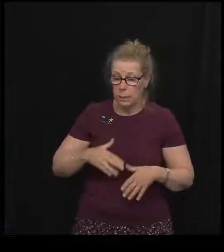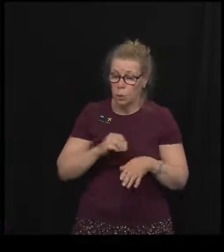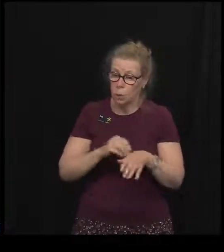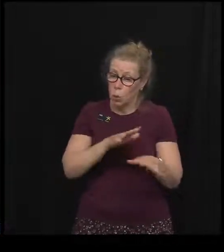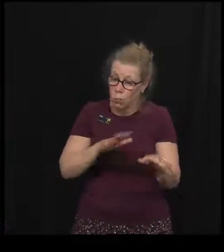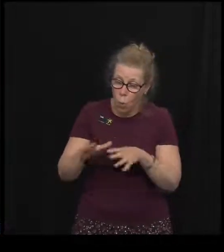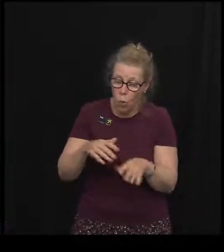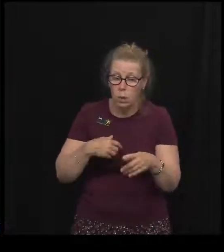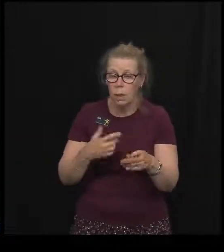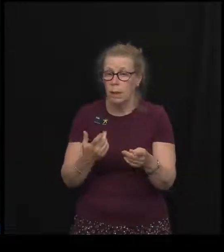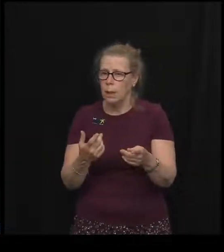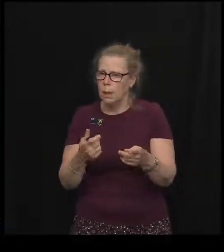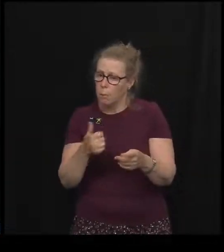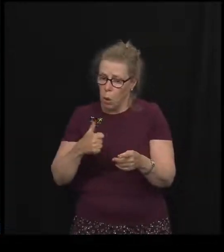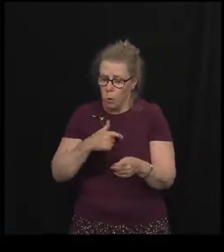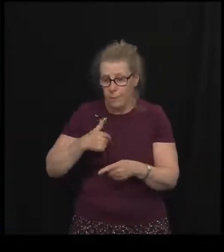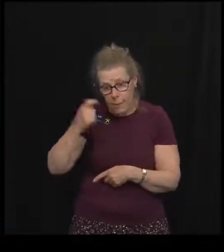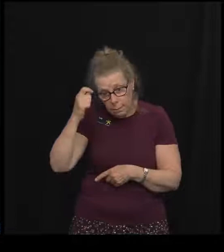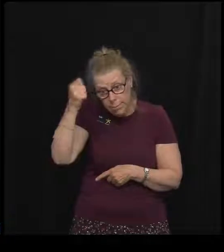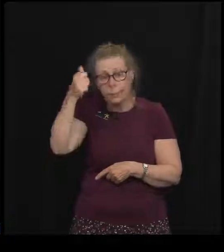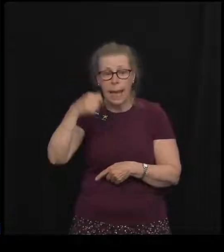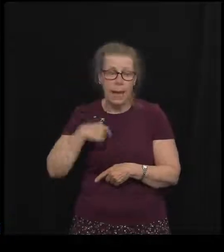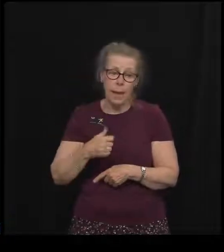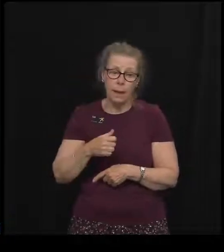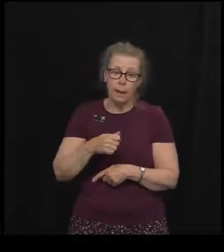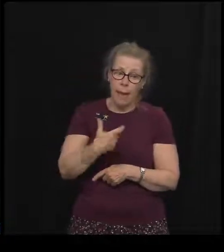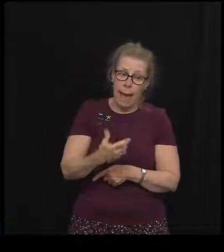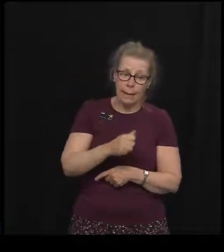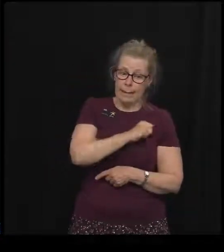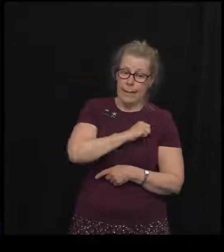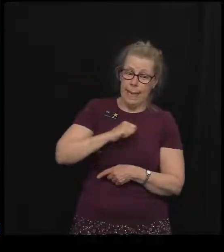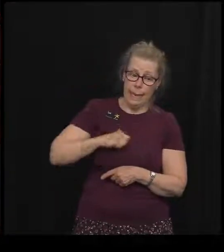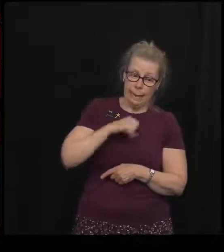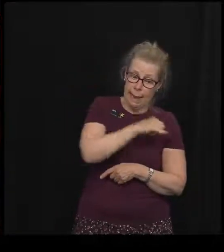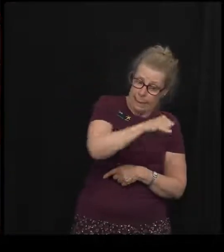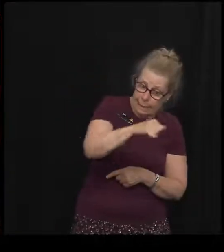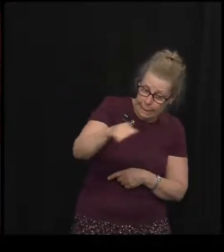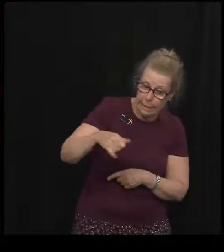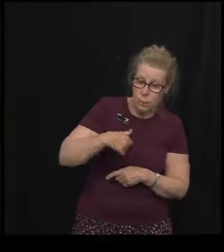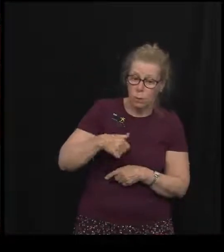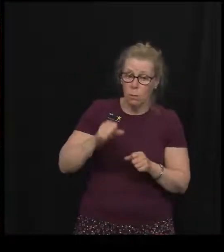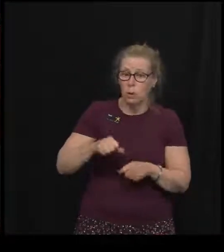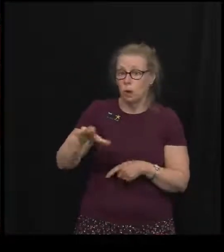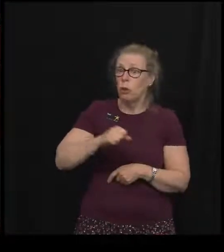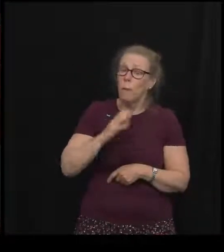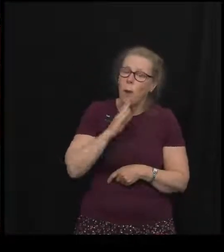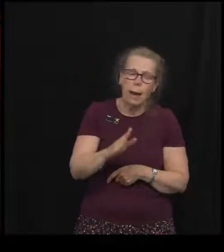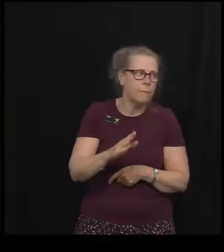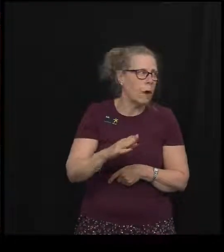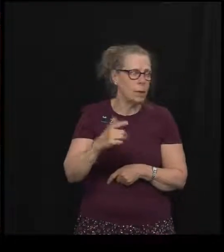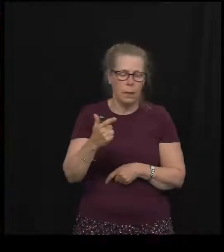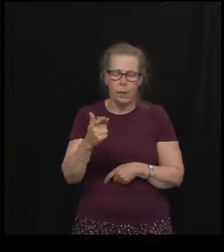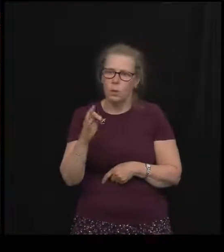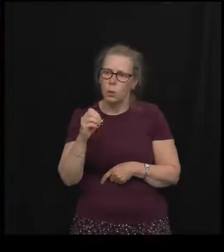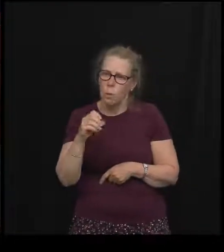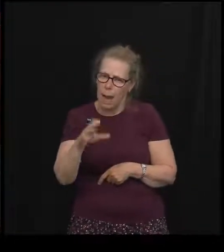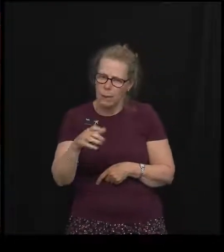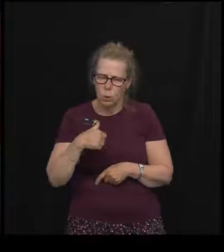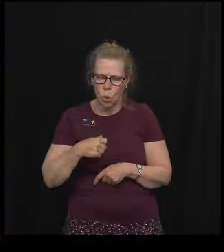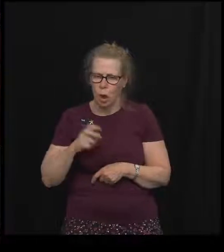much of it is pure grit and governments actually getting serious about it? Thomas, you've been around the world for